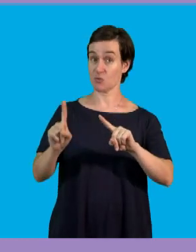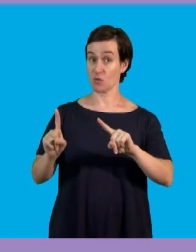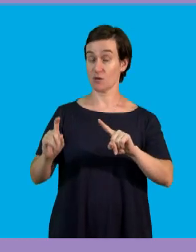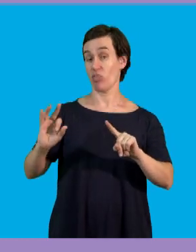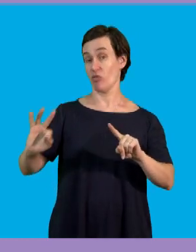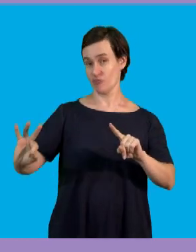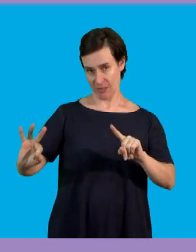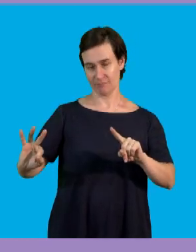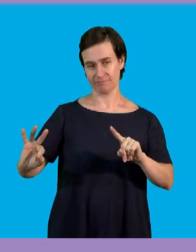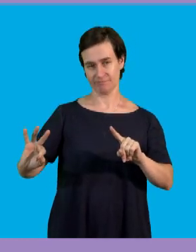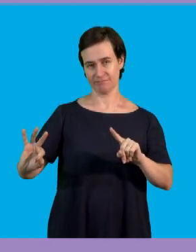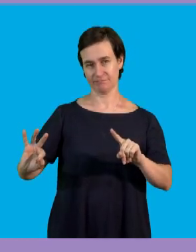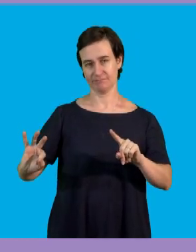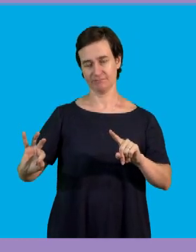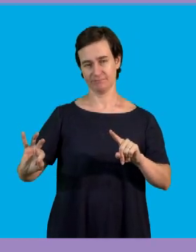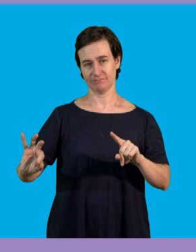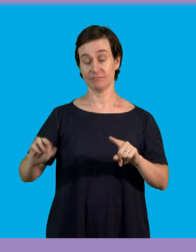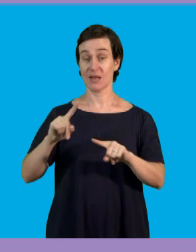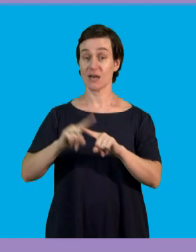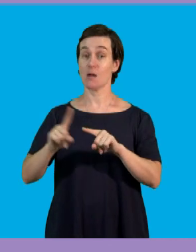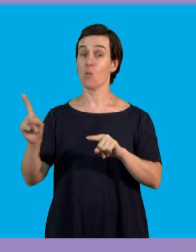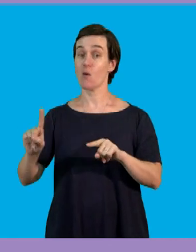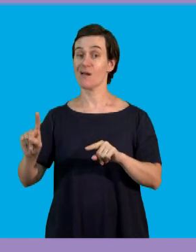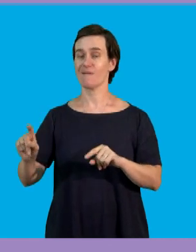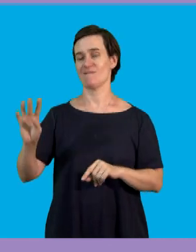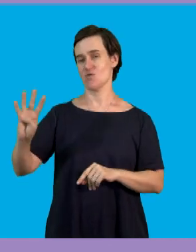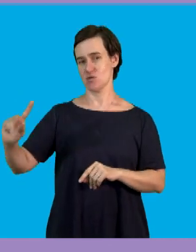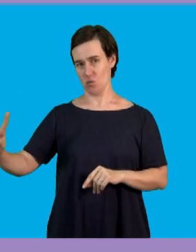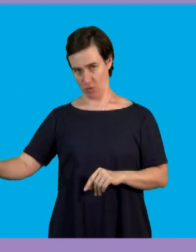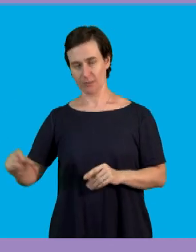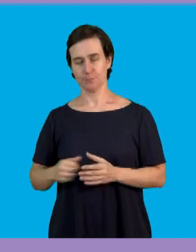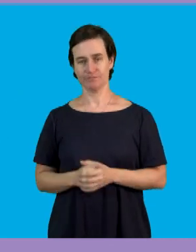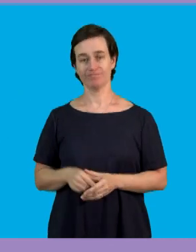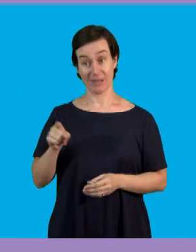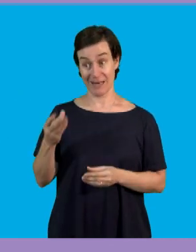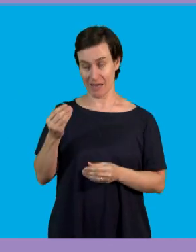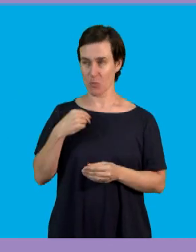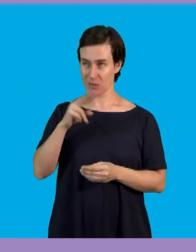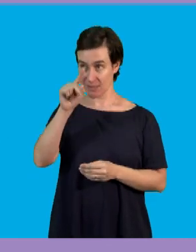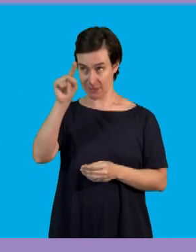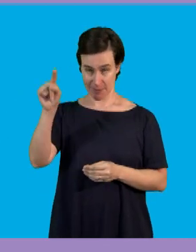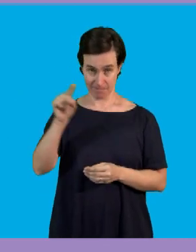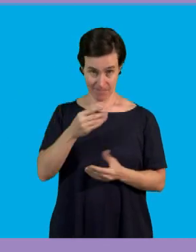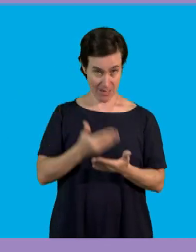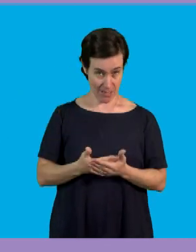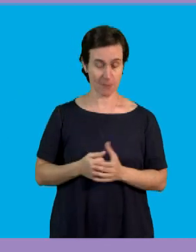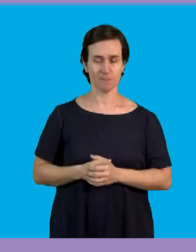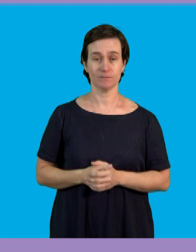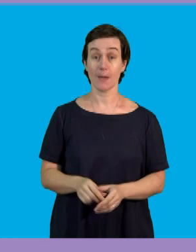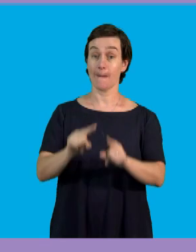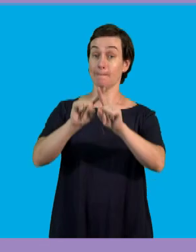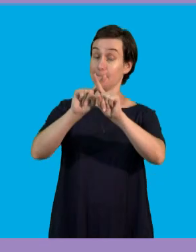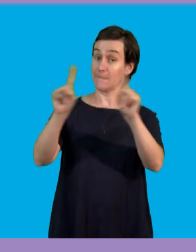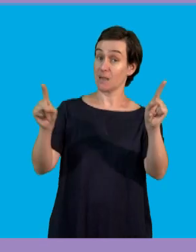our 3, and we have our 41. So those are all the factors that I can see.